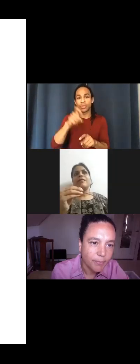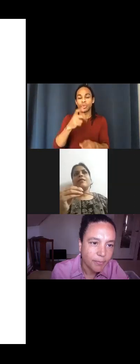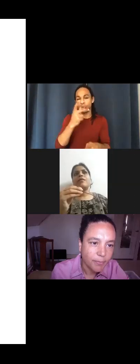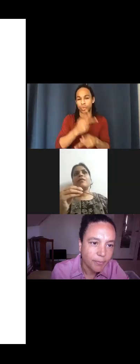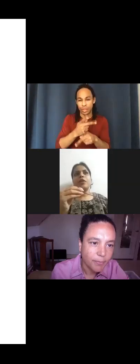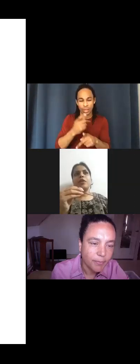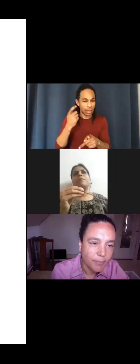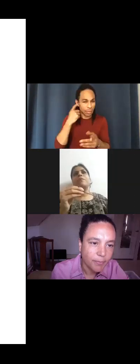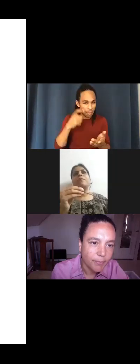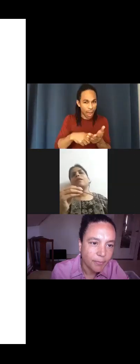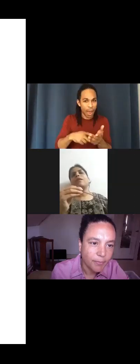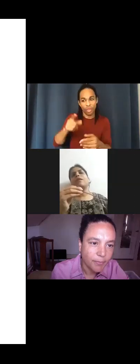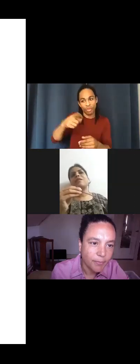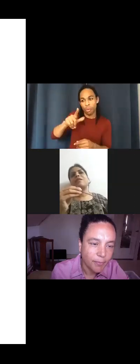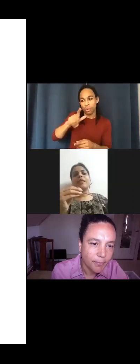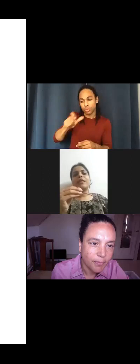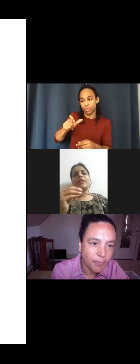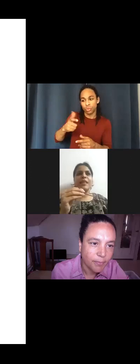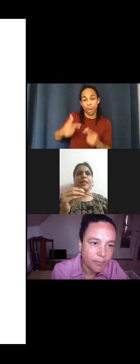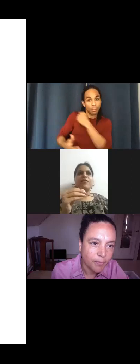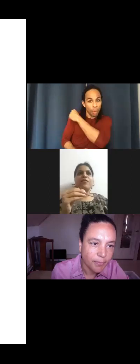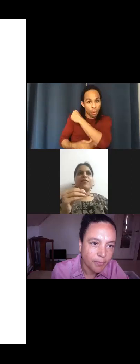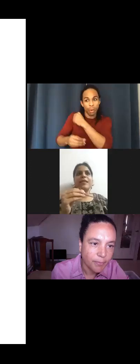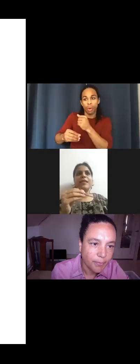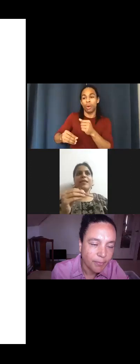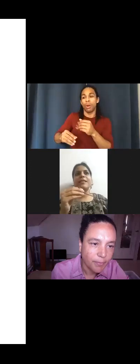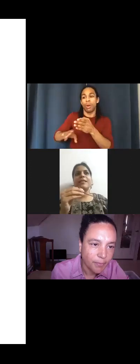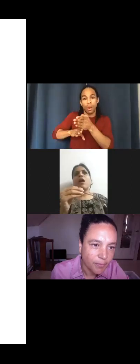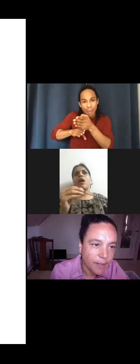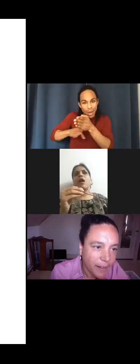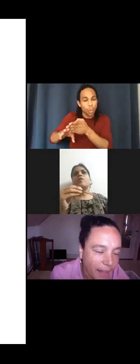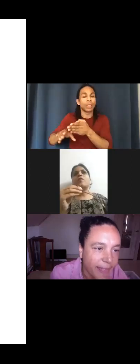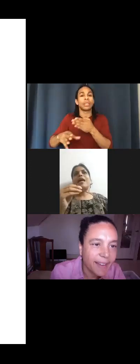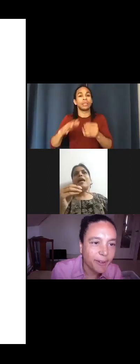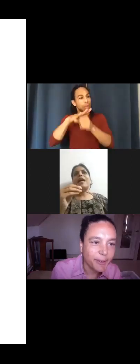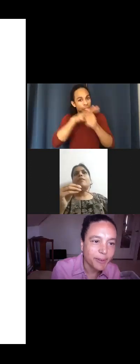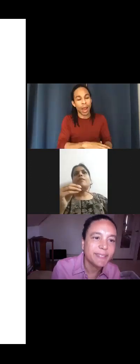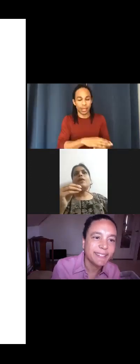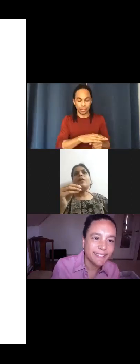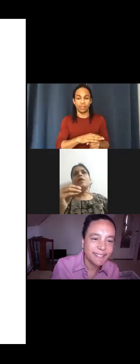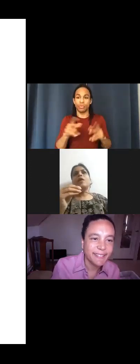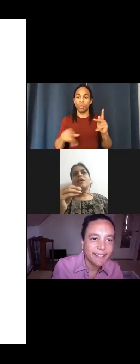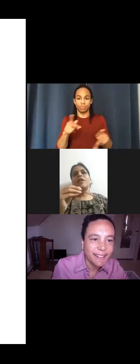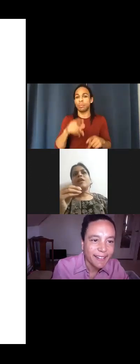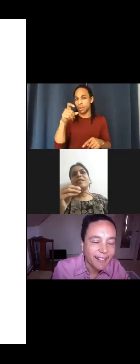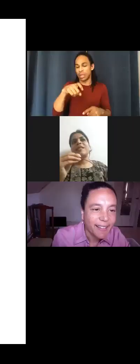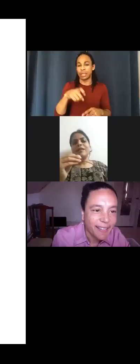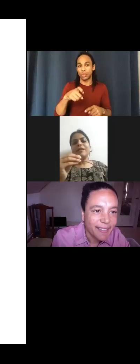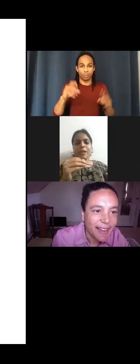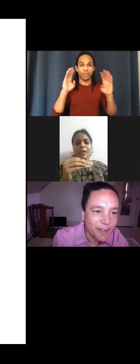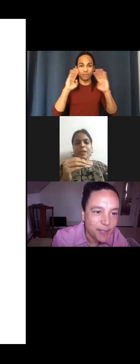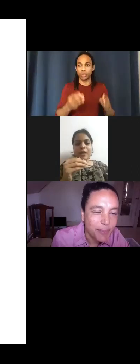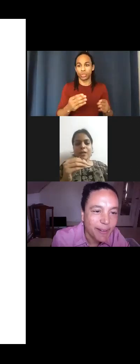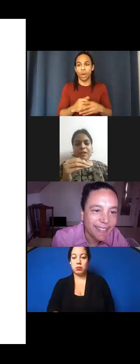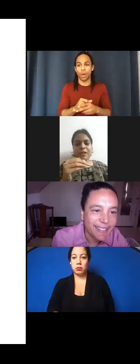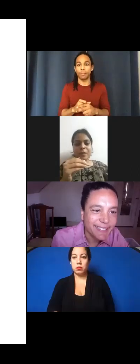tertiary healthcare system, or should it be strengthening its primary healthcare facilities, so that remote location can